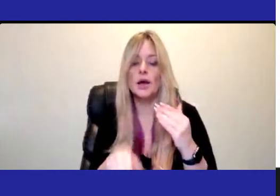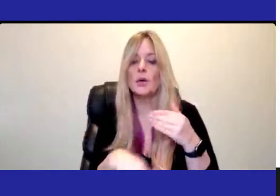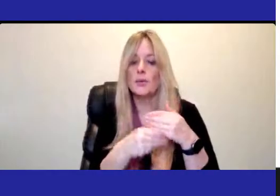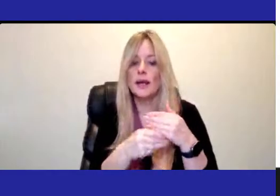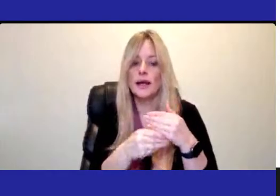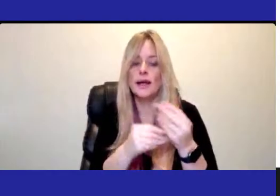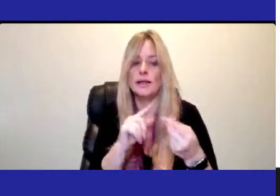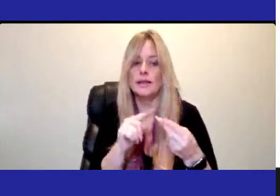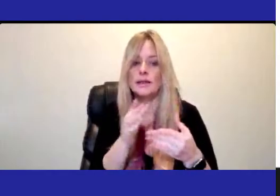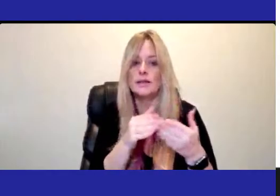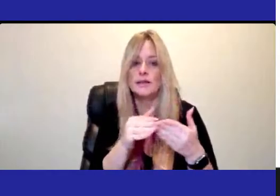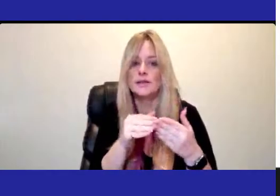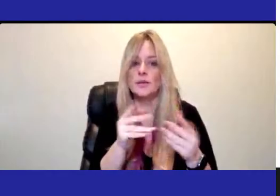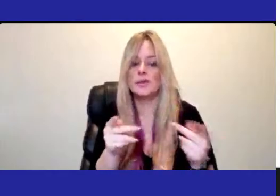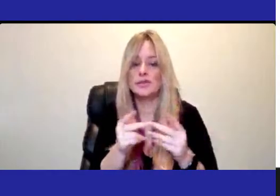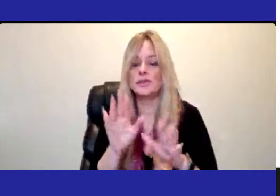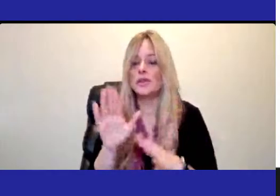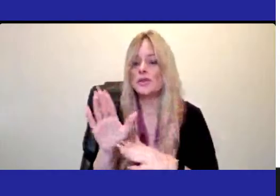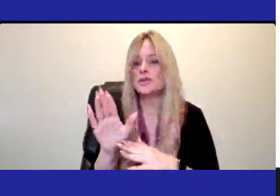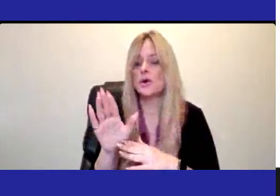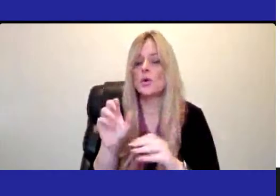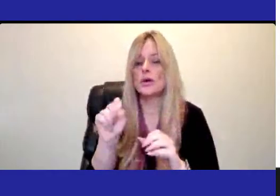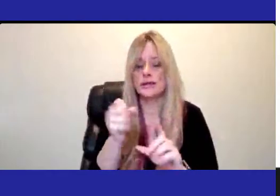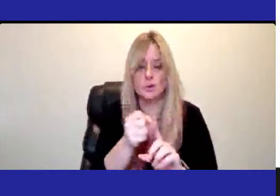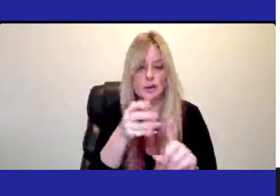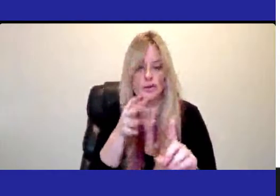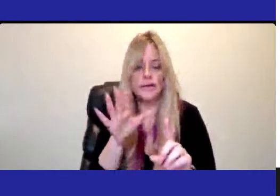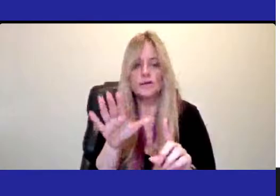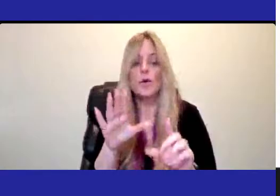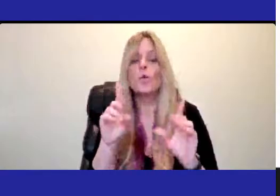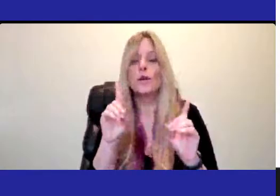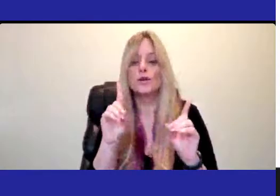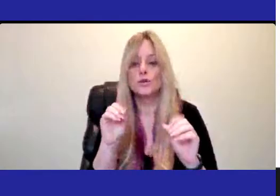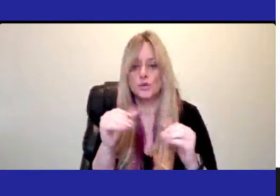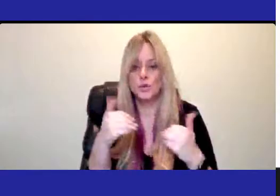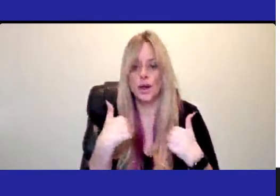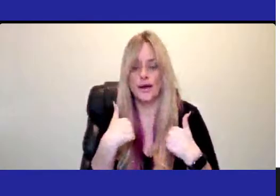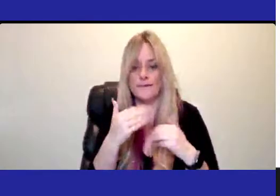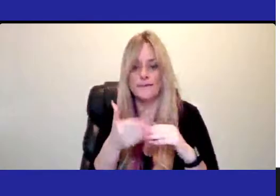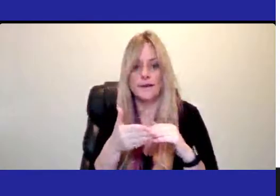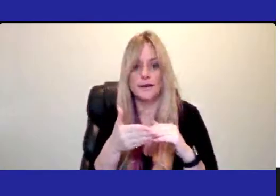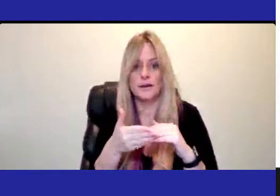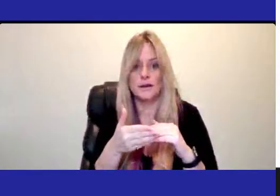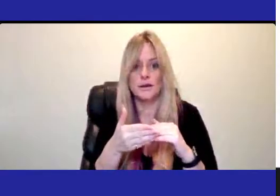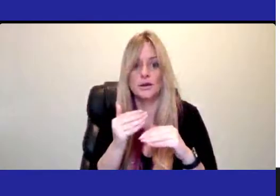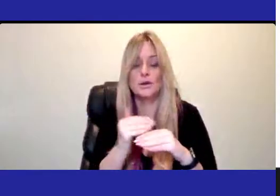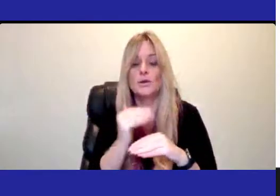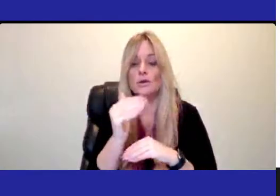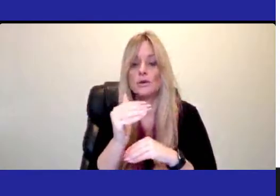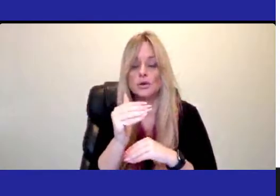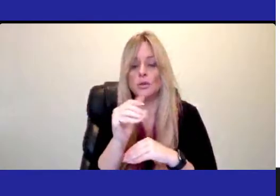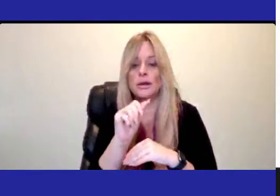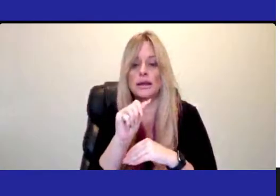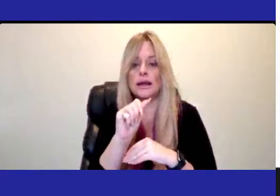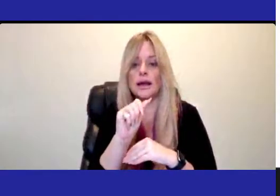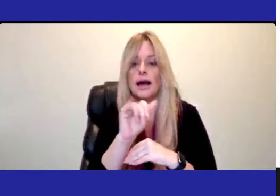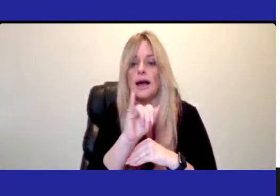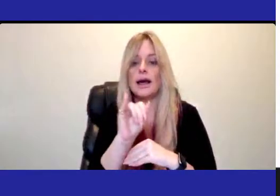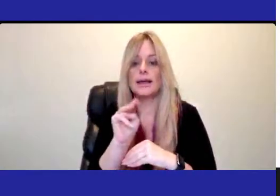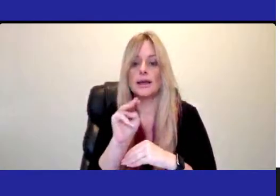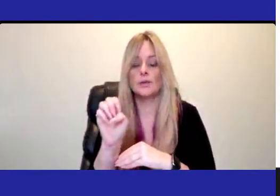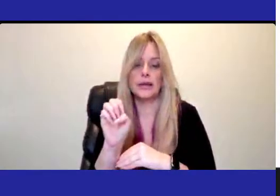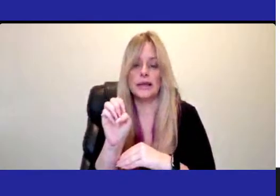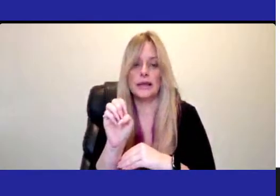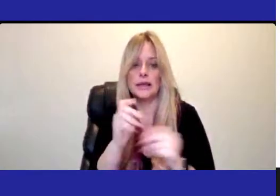can expand on that, we actually currently do have a surplus of IME slots across our system, and we